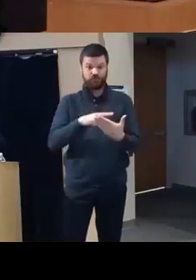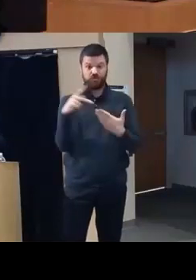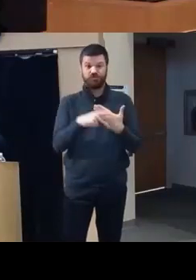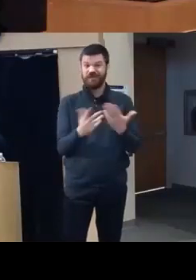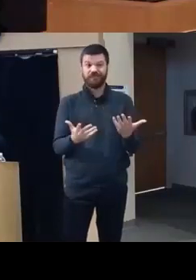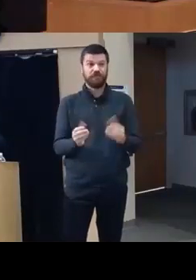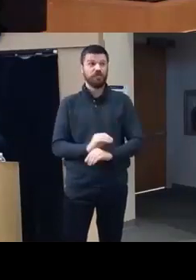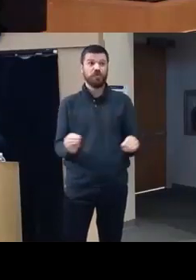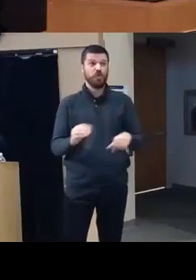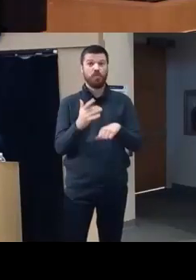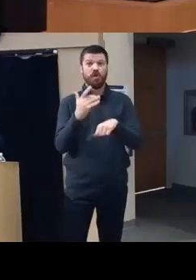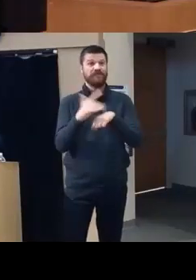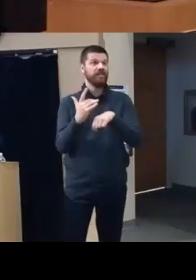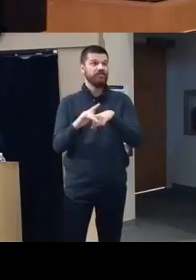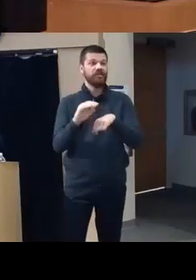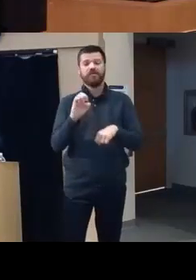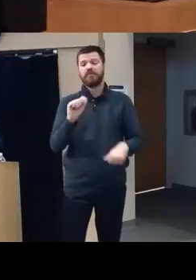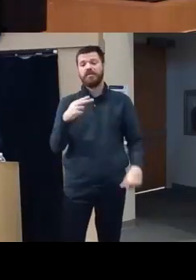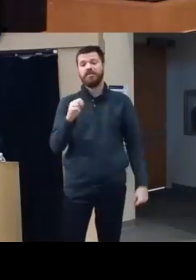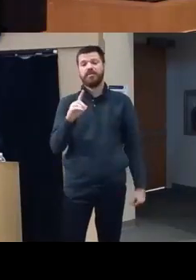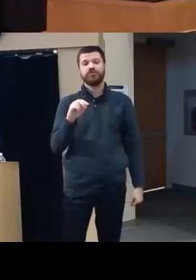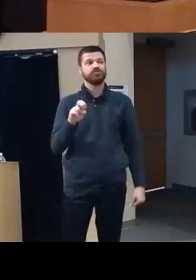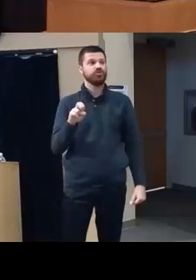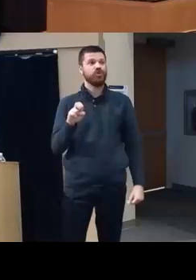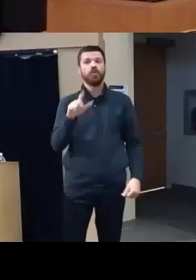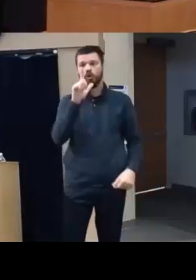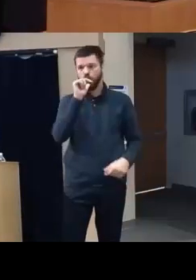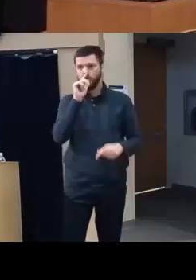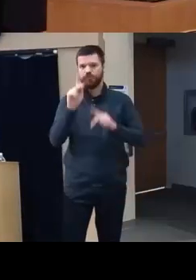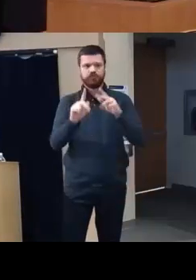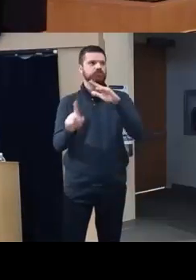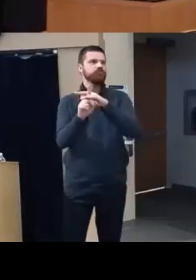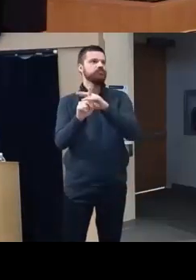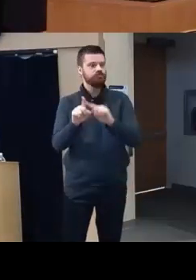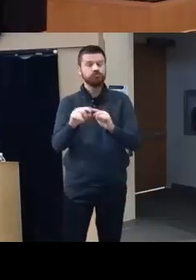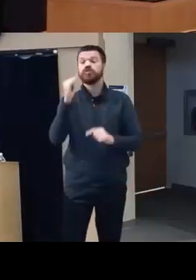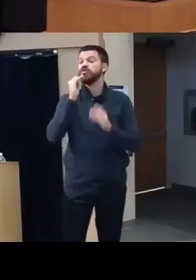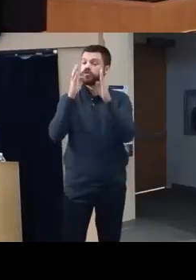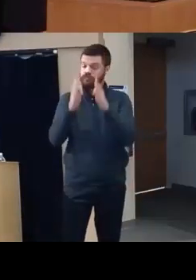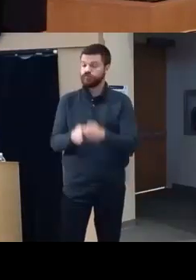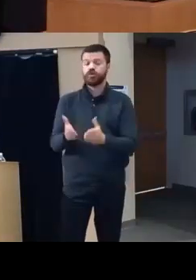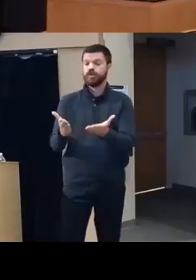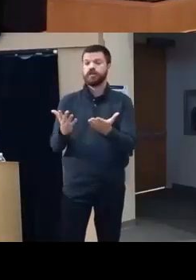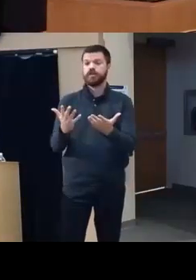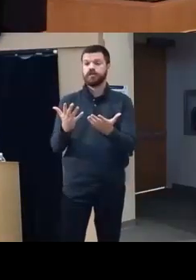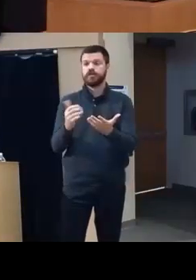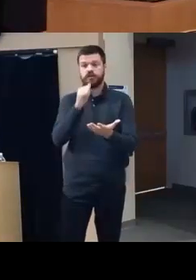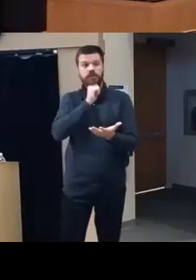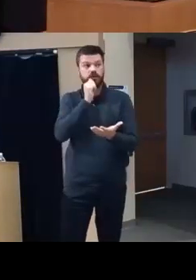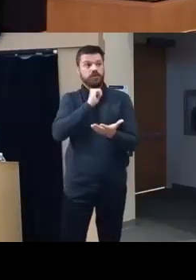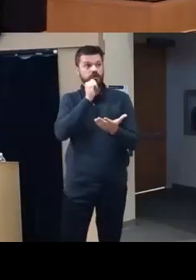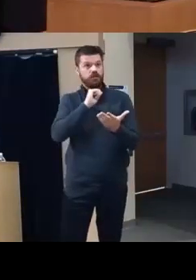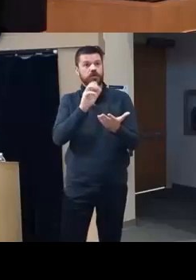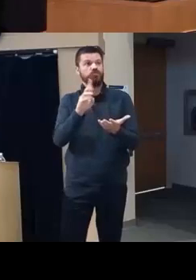no availability of methadone for patients who were presenting. So if someone is experiencing